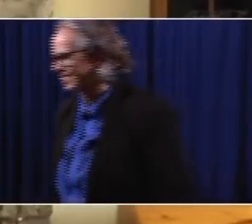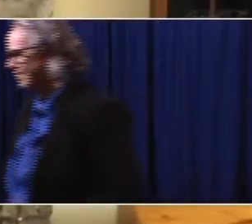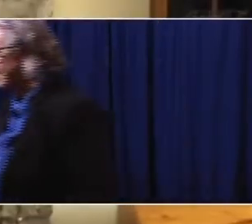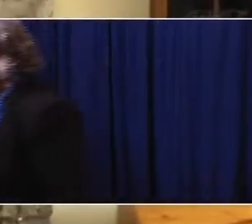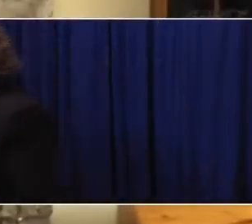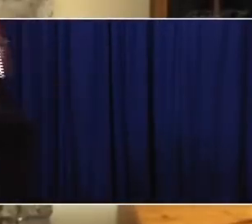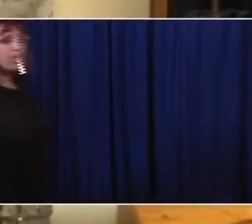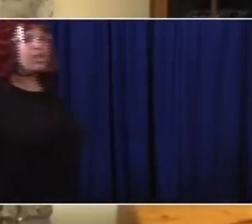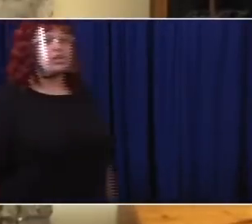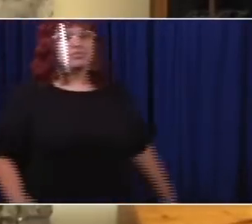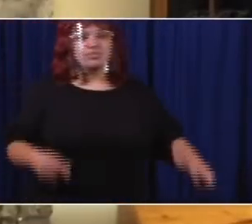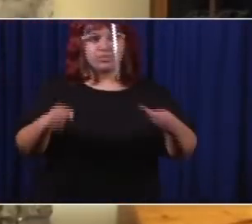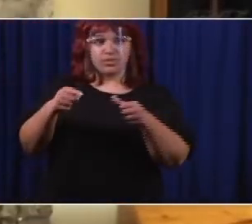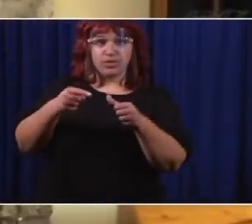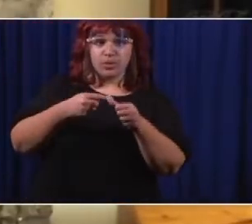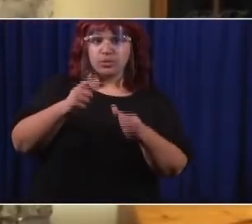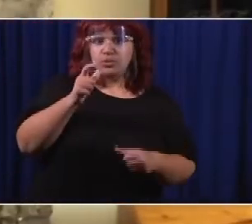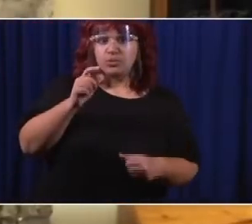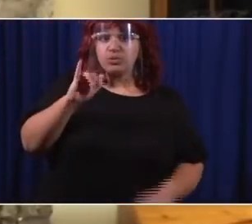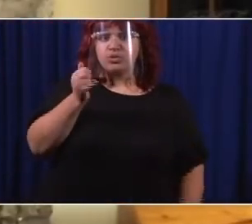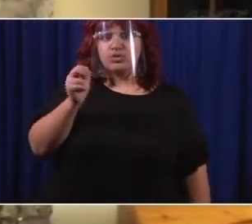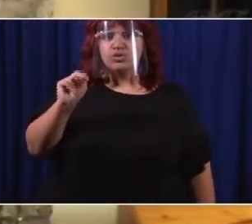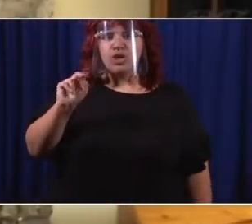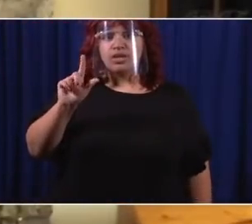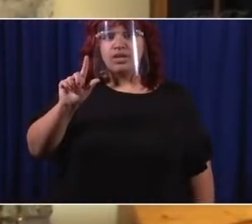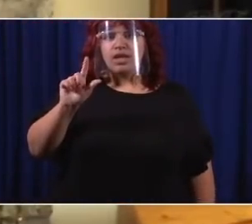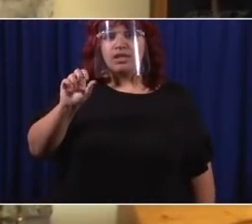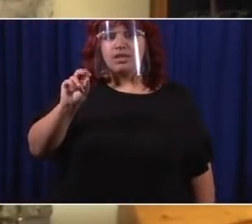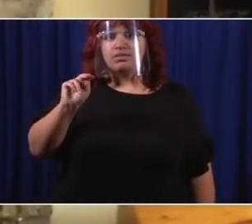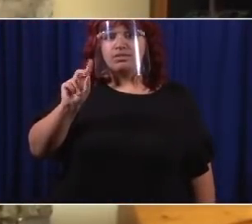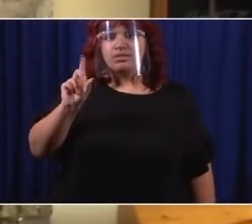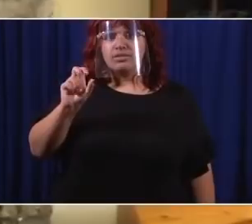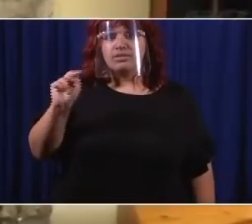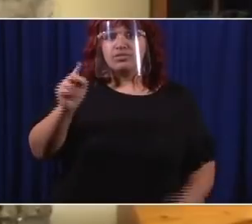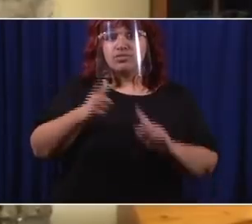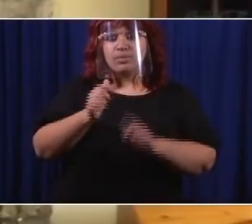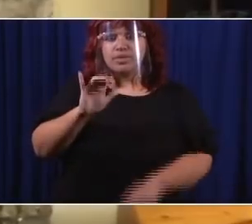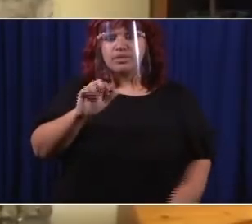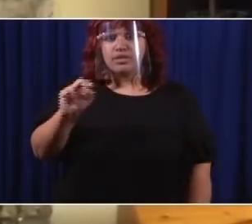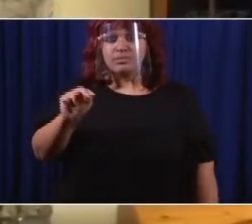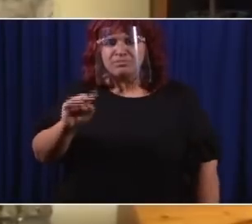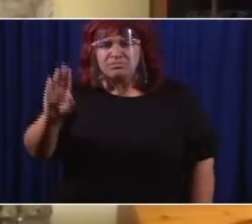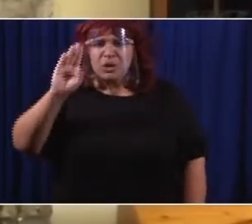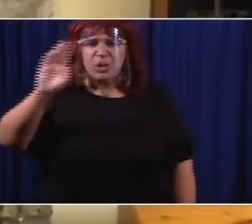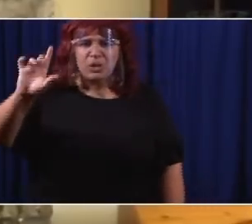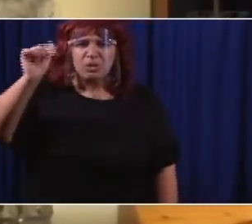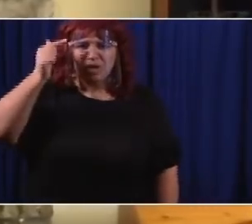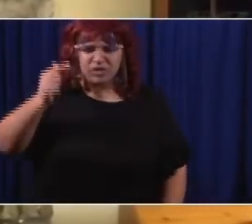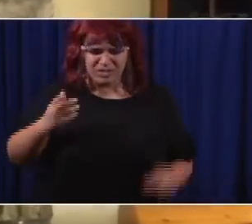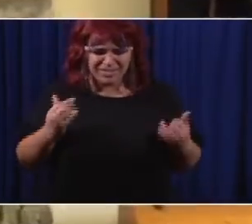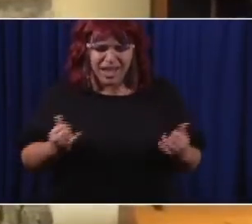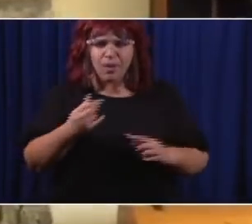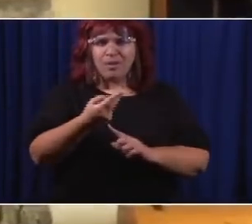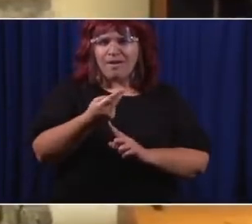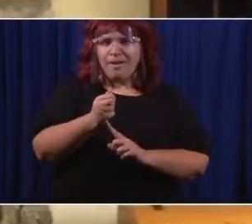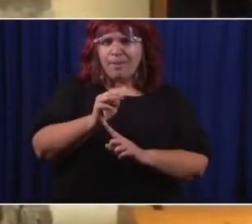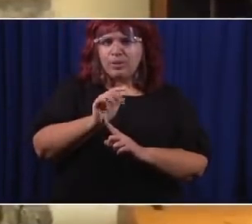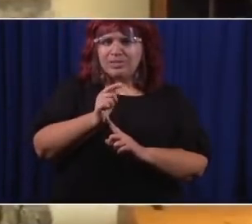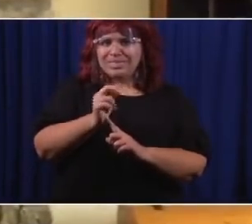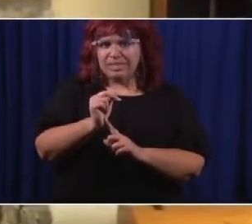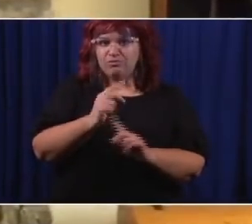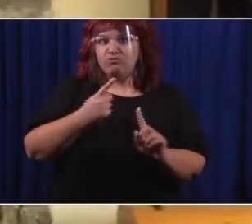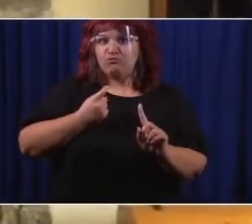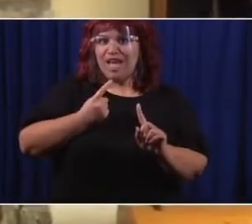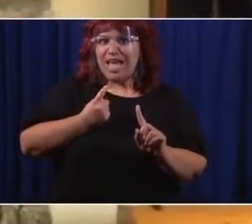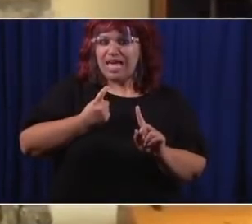at WLWT in Cincinnati. John. Hi, Governor. With Hamilton County now on the watch list,